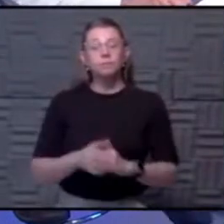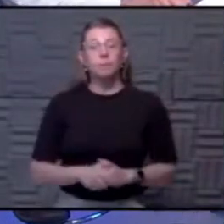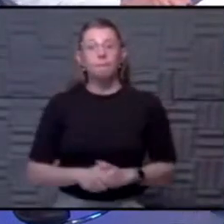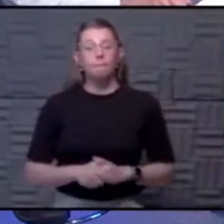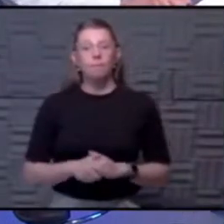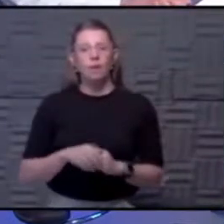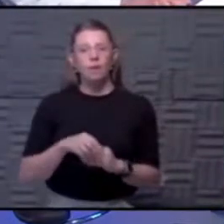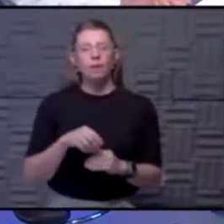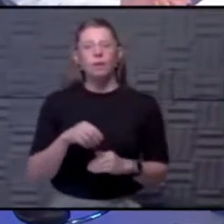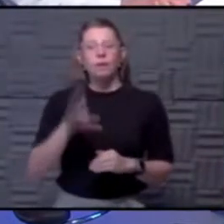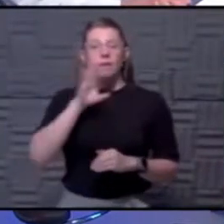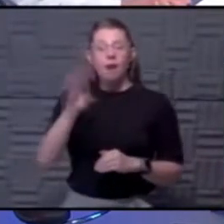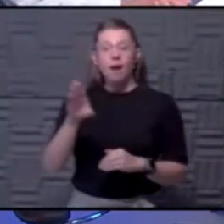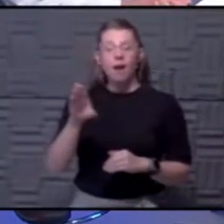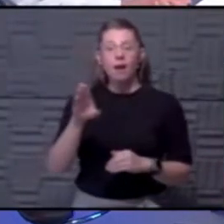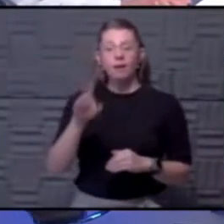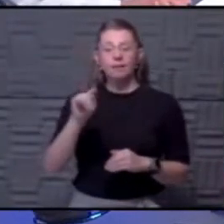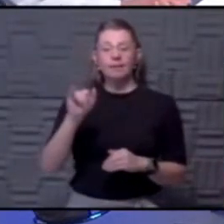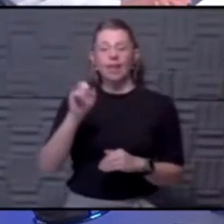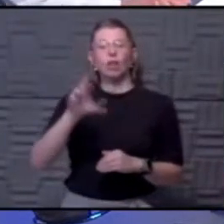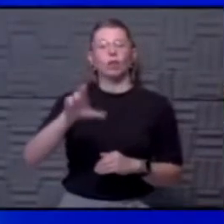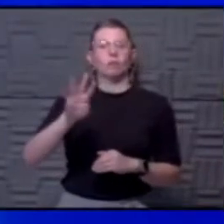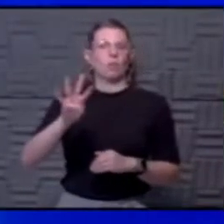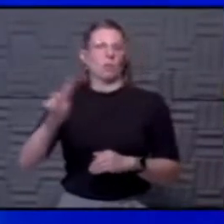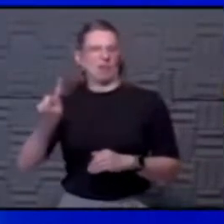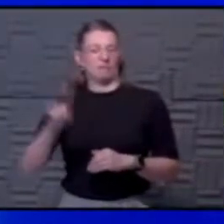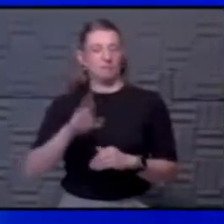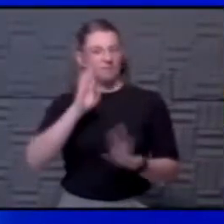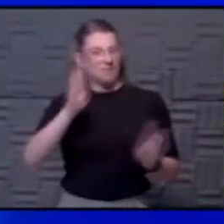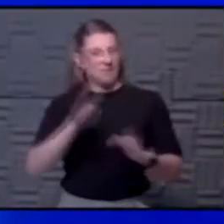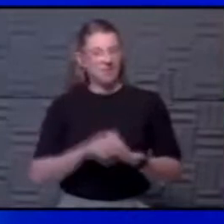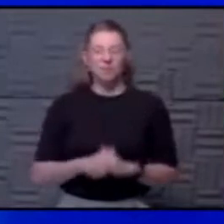Jess, you said you had a Hi, doctors. Good morning. It's Taylor at 41. Hey, Taylor. Taylor.